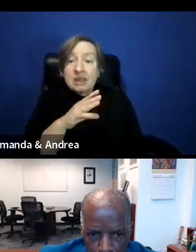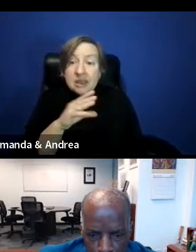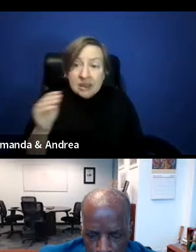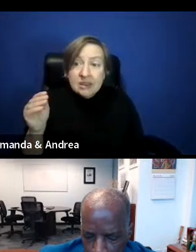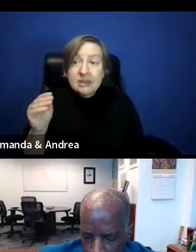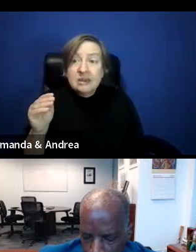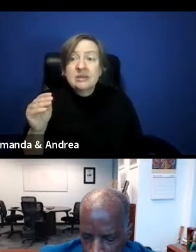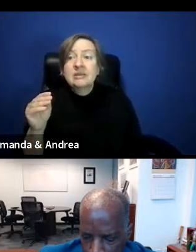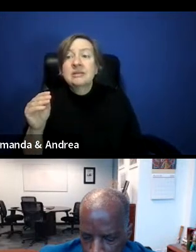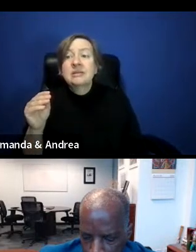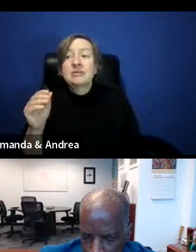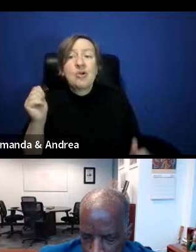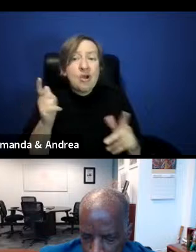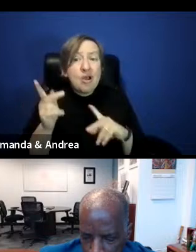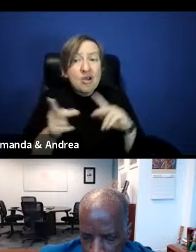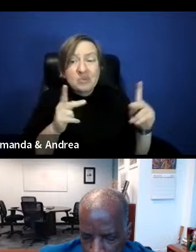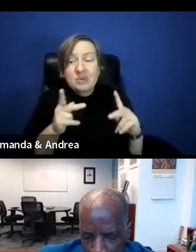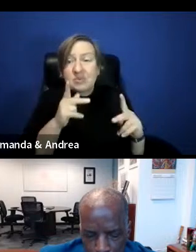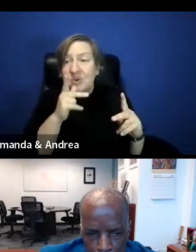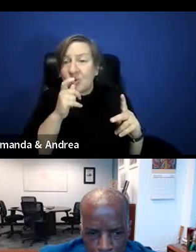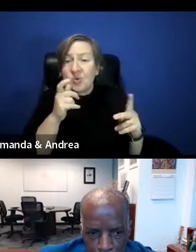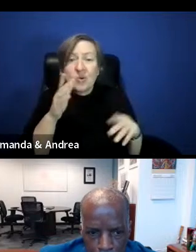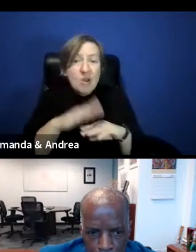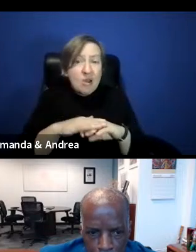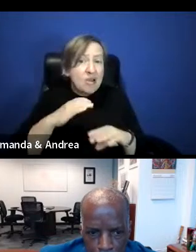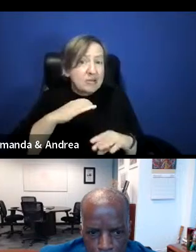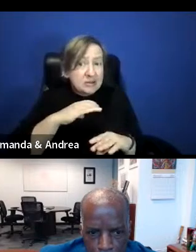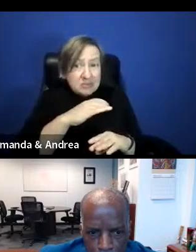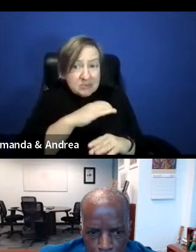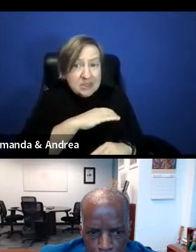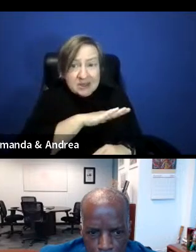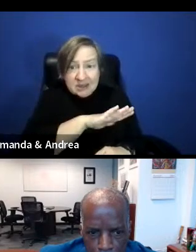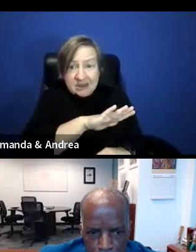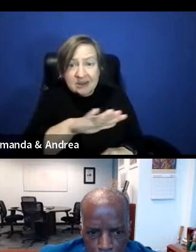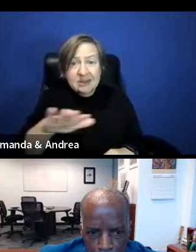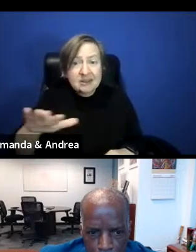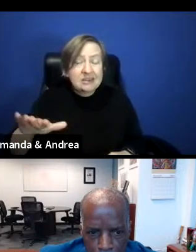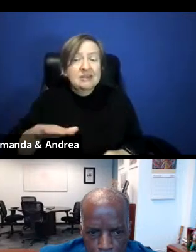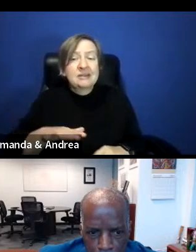the people that are sitting on our committees.